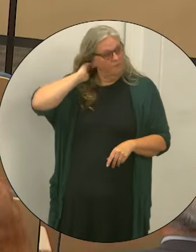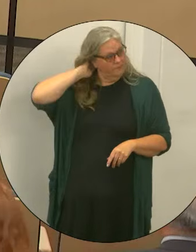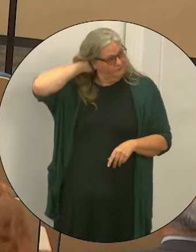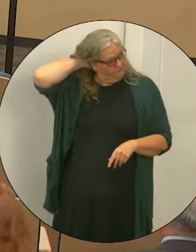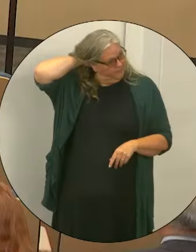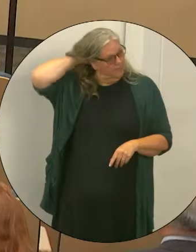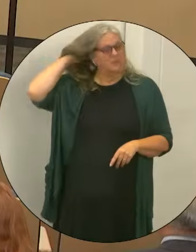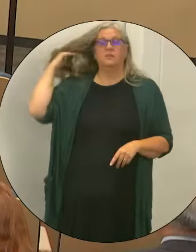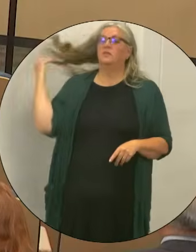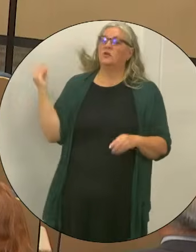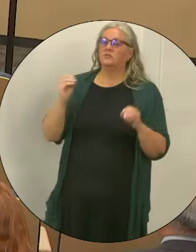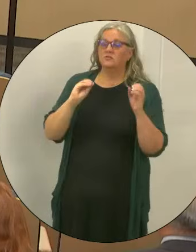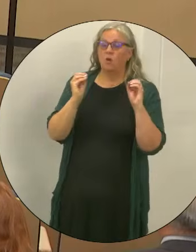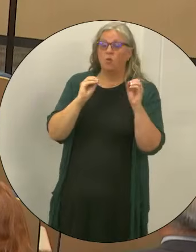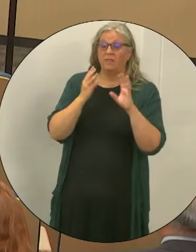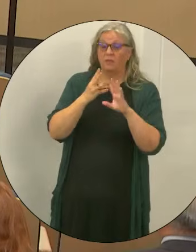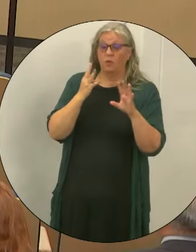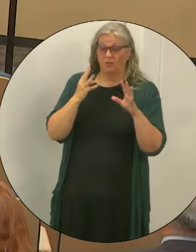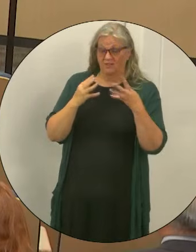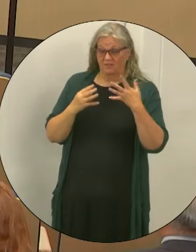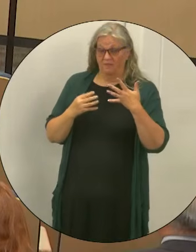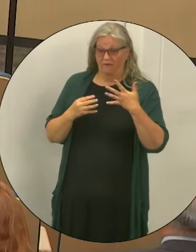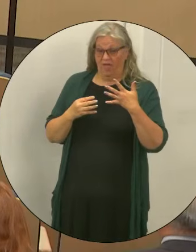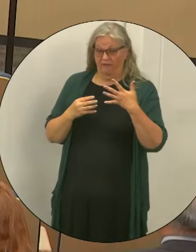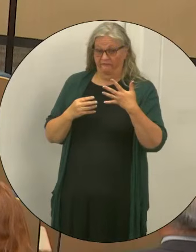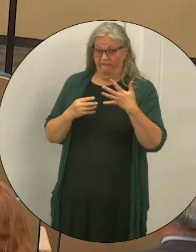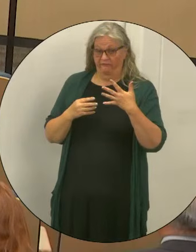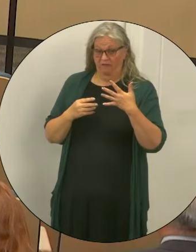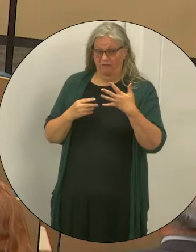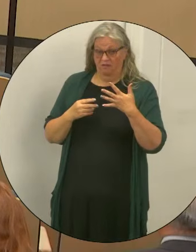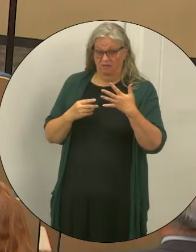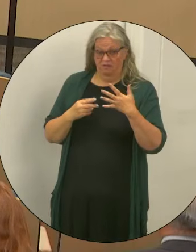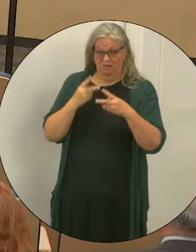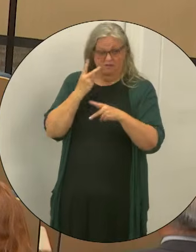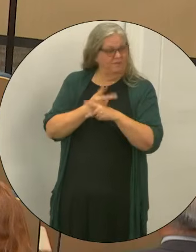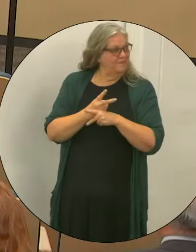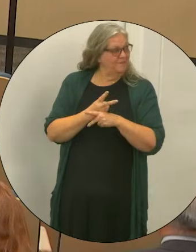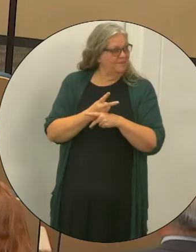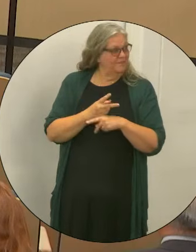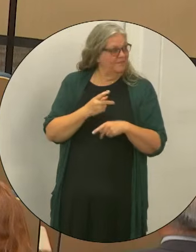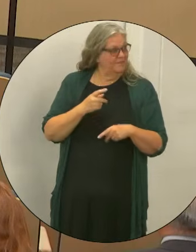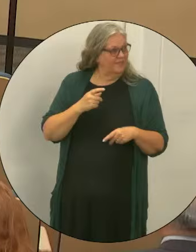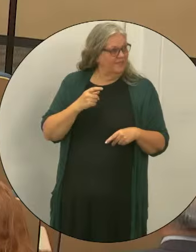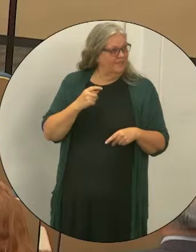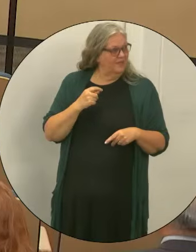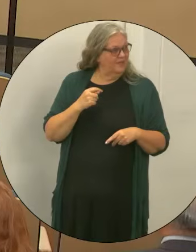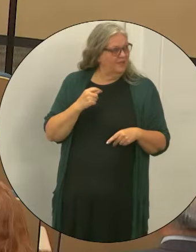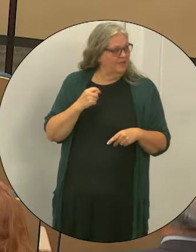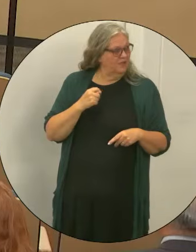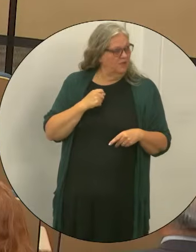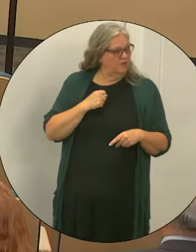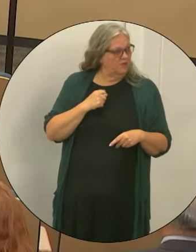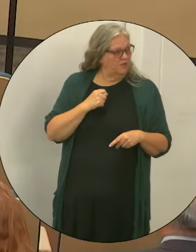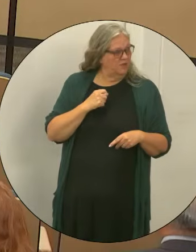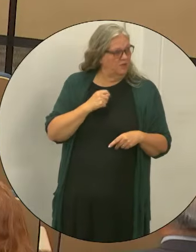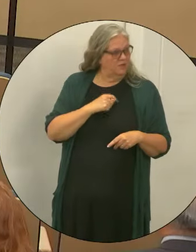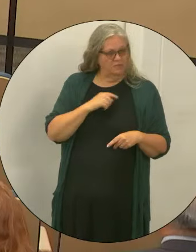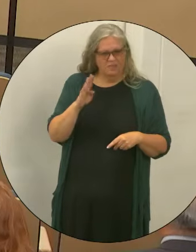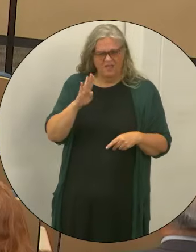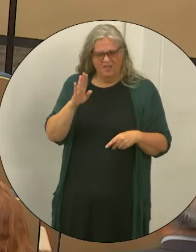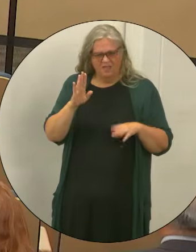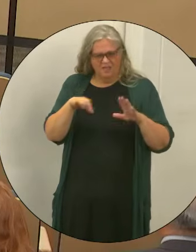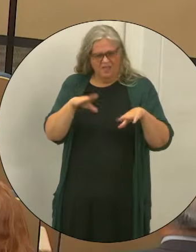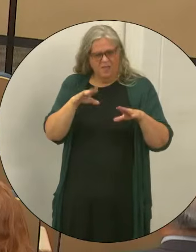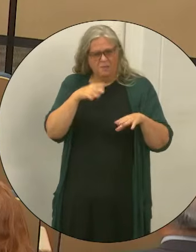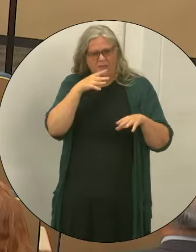I'm not seeing anybody in the queue. Do we want to stick with 5? Trustee Bustamante Adams. I would just say, Madam President, I think that we should